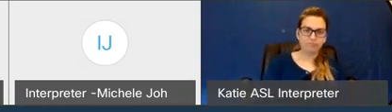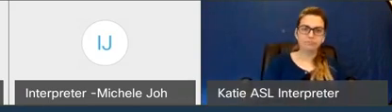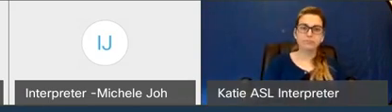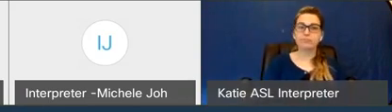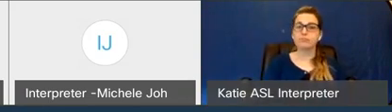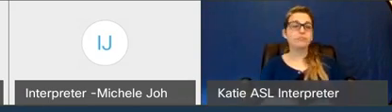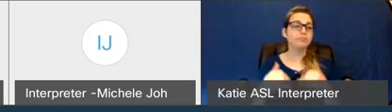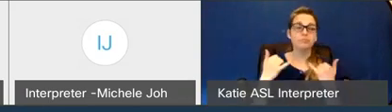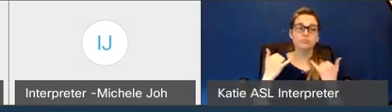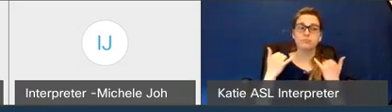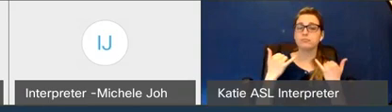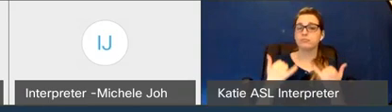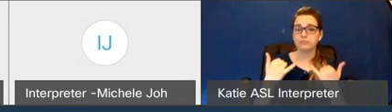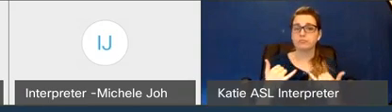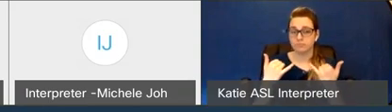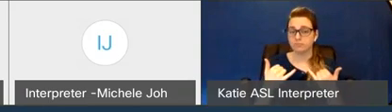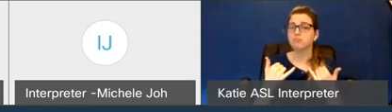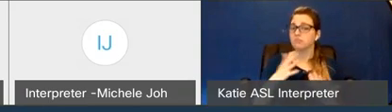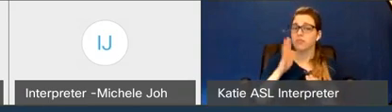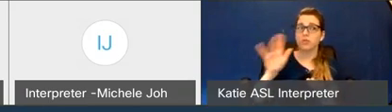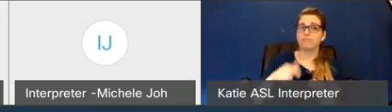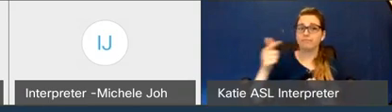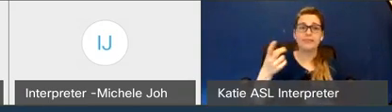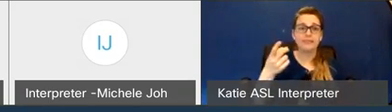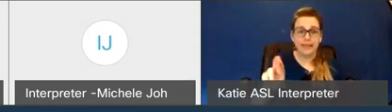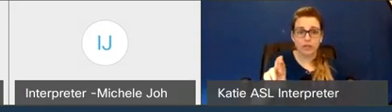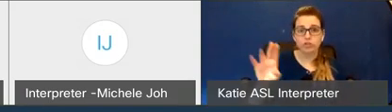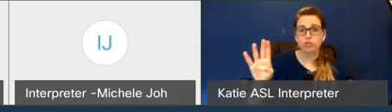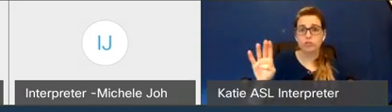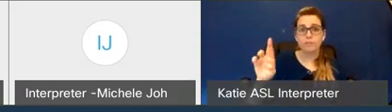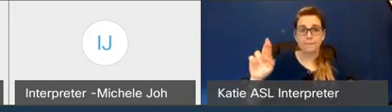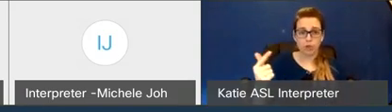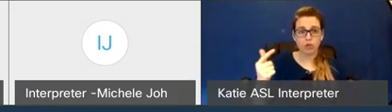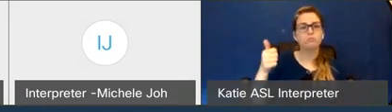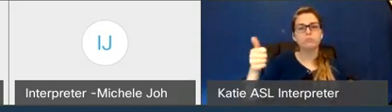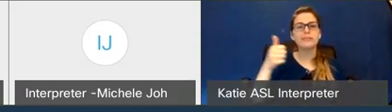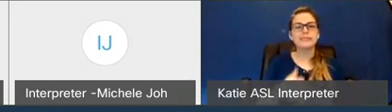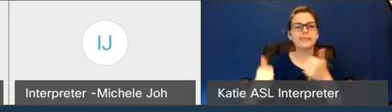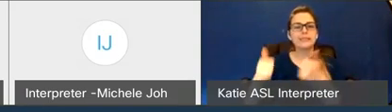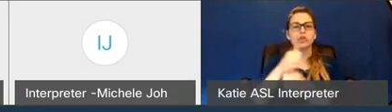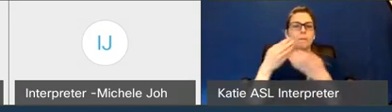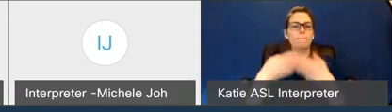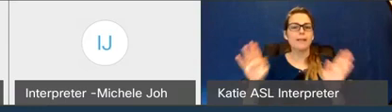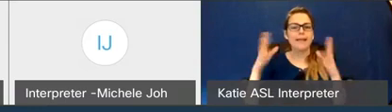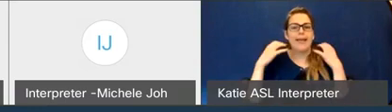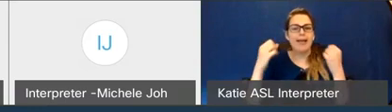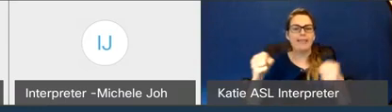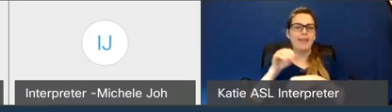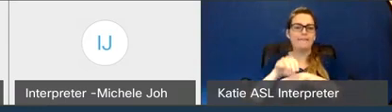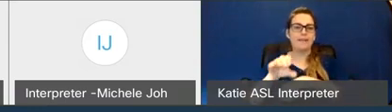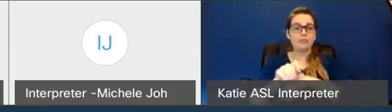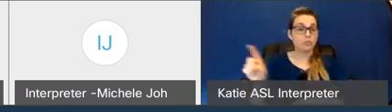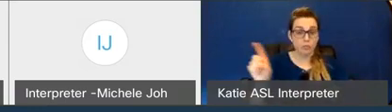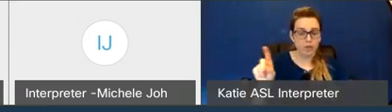would like to turn the microphone over to Dr. John Berg, who's a senior public health advisor at SAMHSA, and he